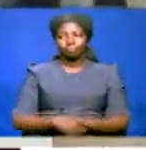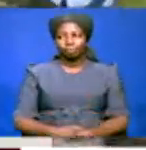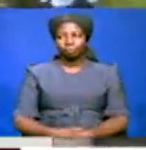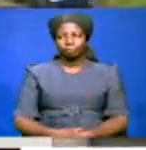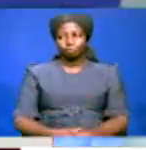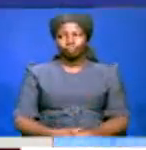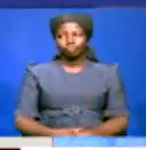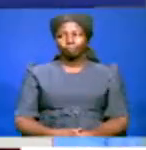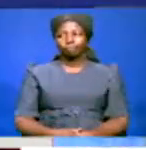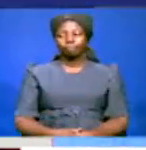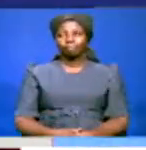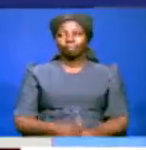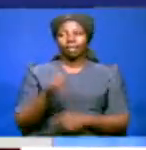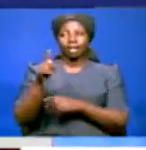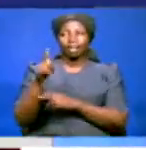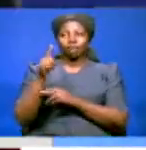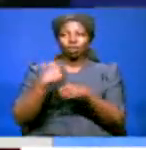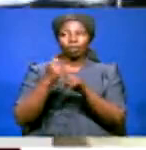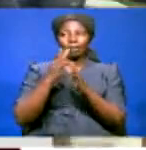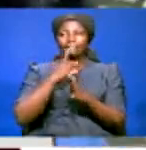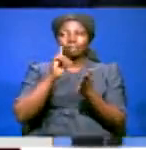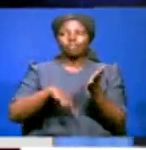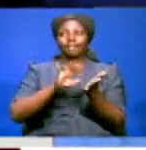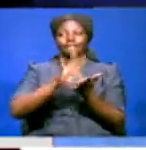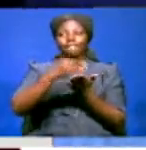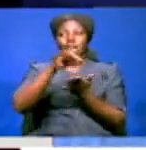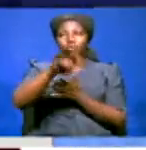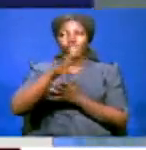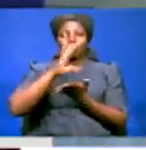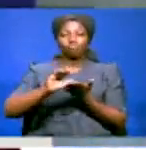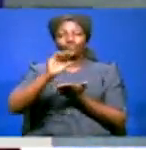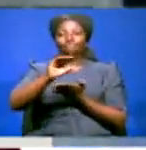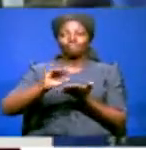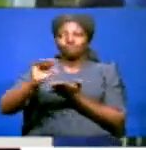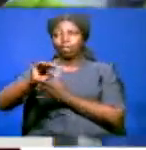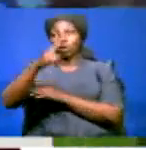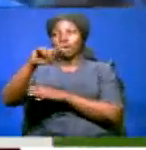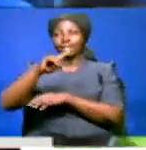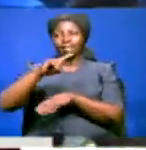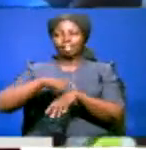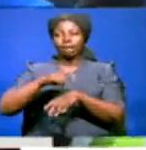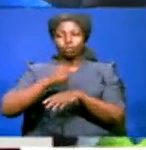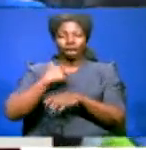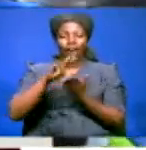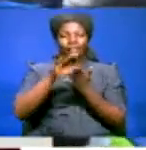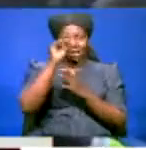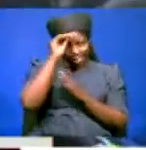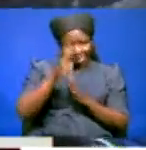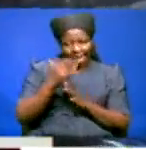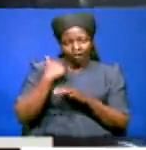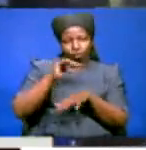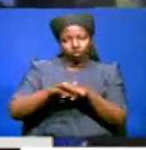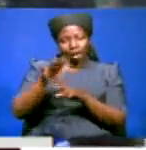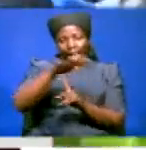Lawmakers said the funds should be disbursed on time to enable learners to have a conducive environment, with the amount being allocated to needy students